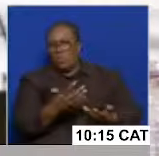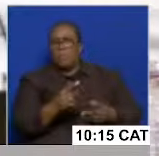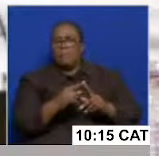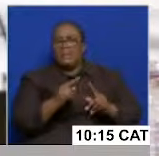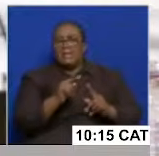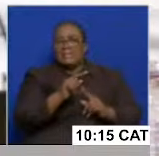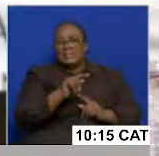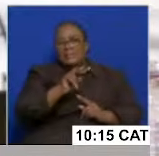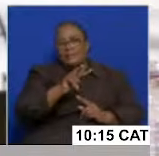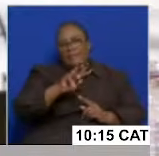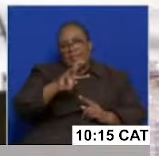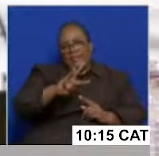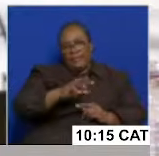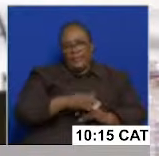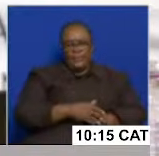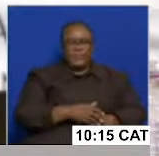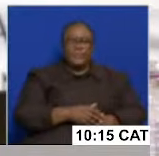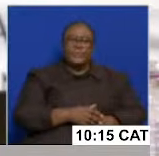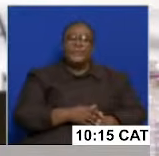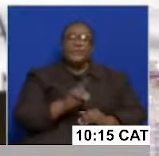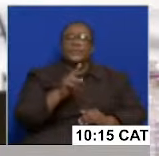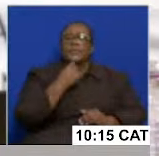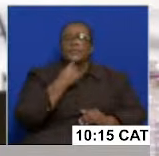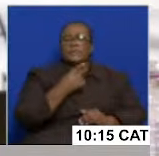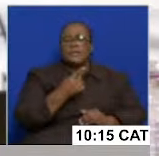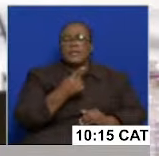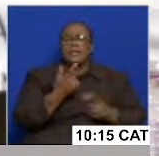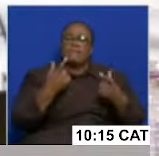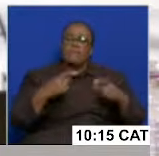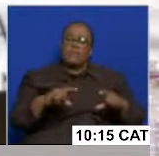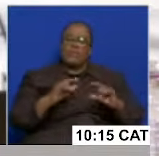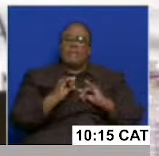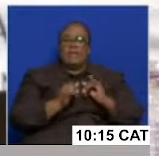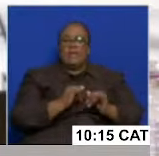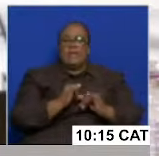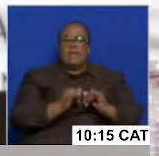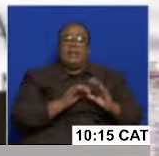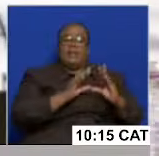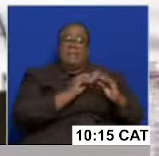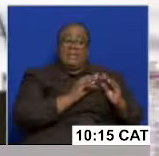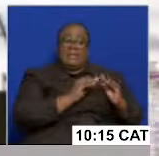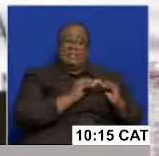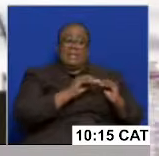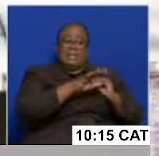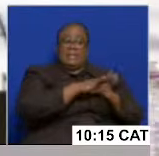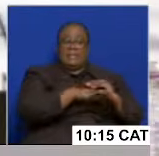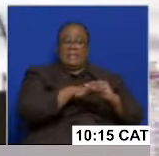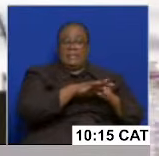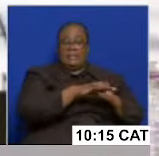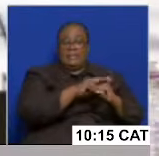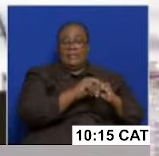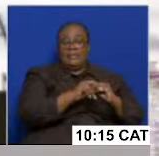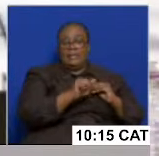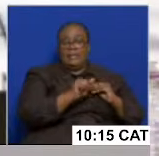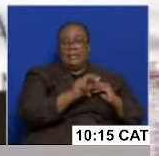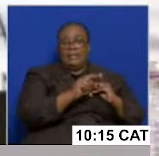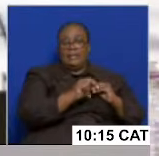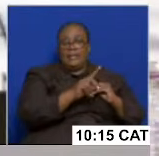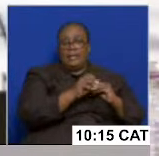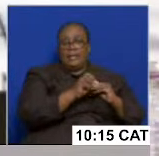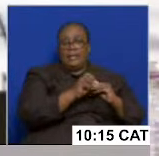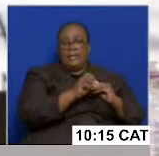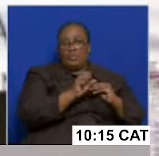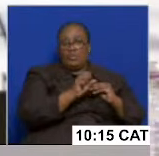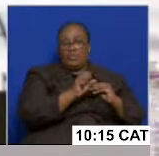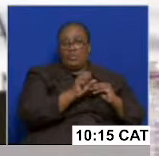in paragraph 11 that at the meeting at Nando's was yourself, Mr. Mkwanazi, as